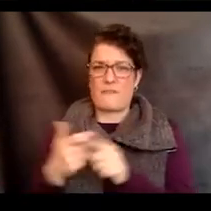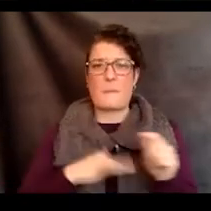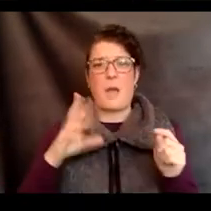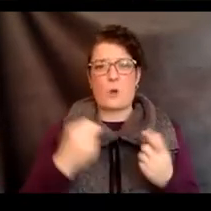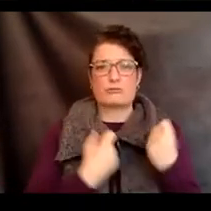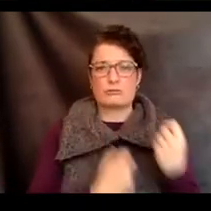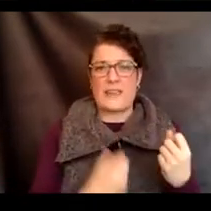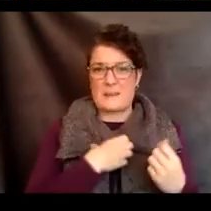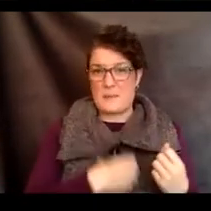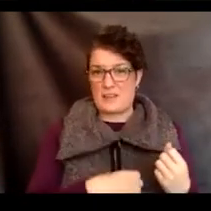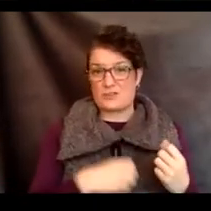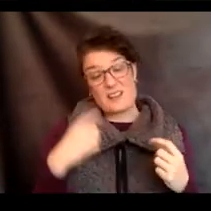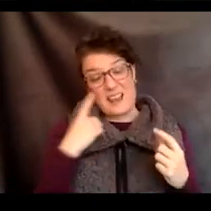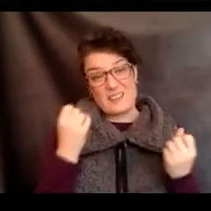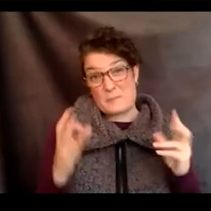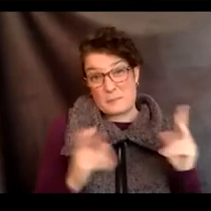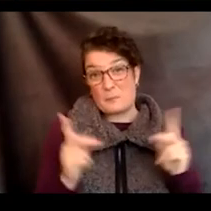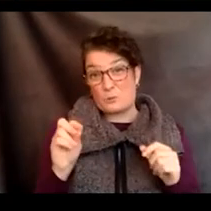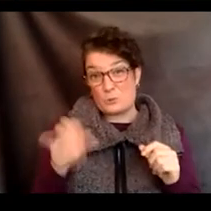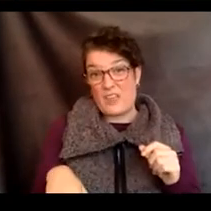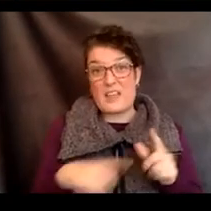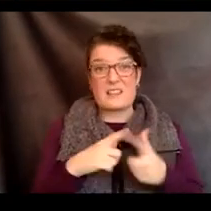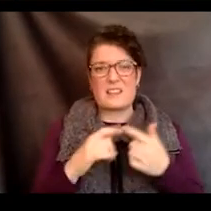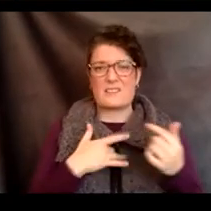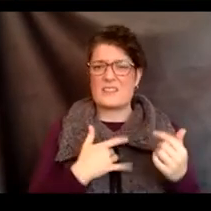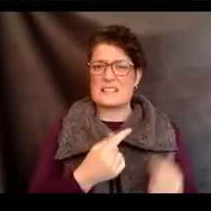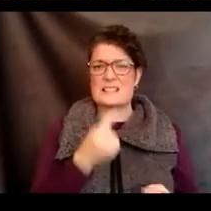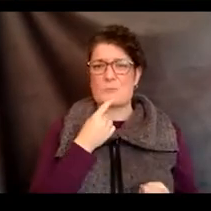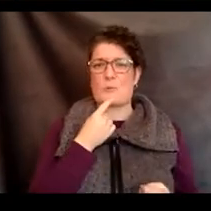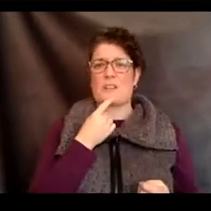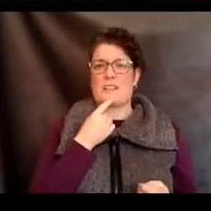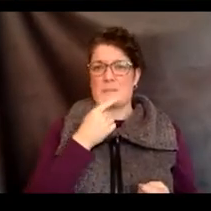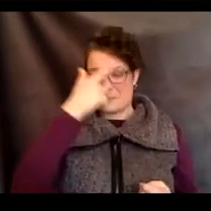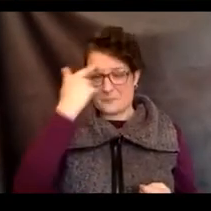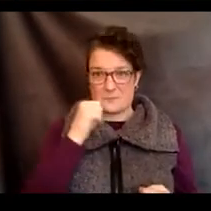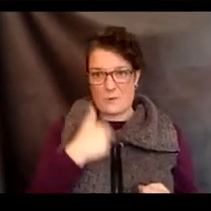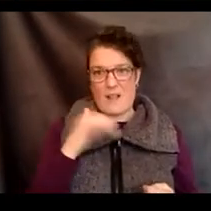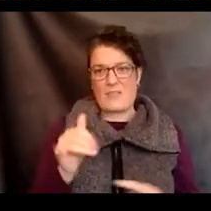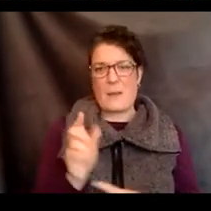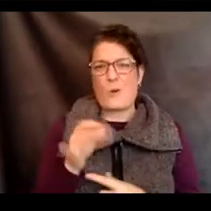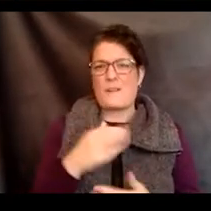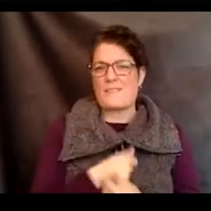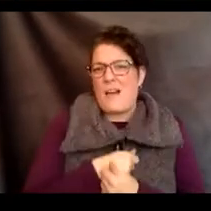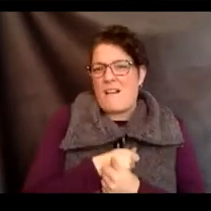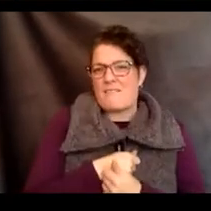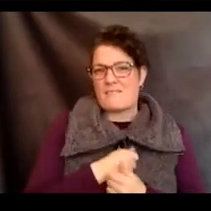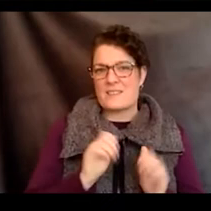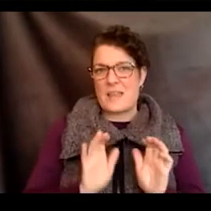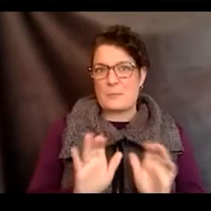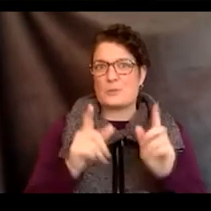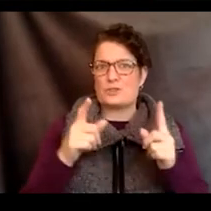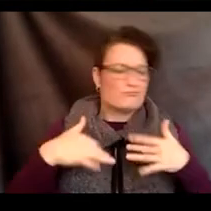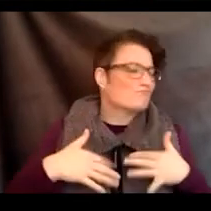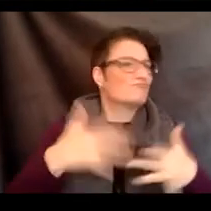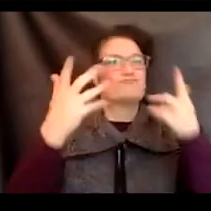people try to do that and they end up disappointed when they don't get it, because like they don't have that element of love that pushes them over the edge and